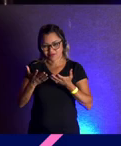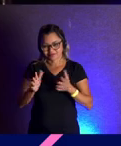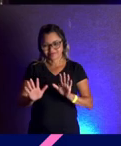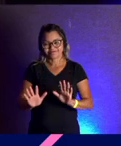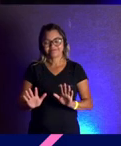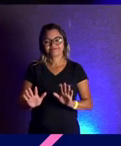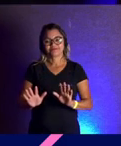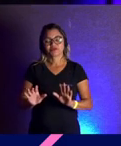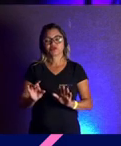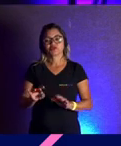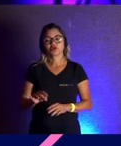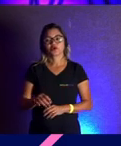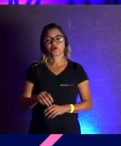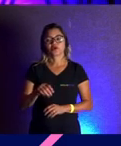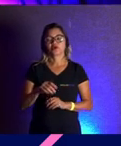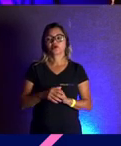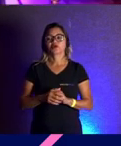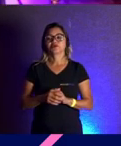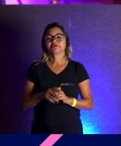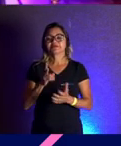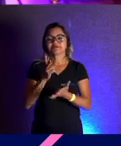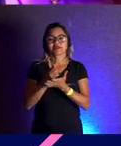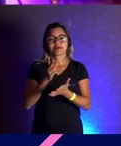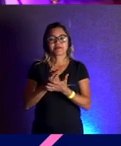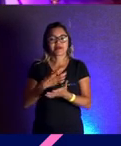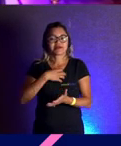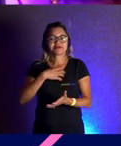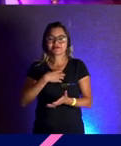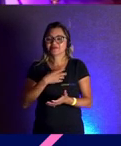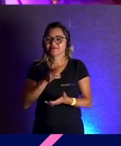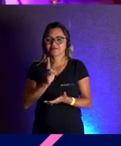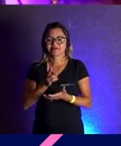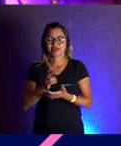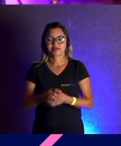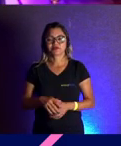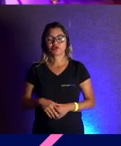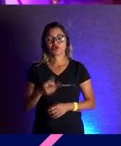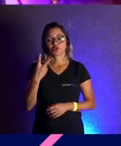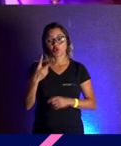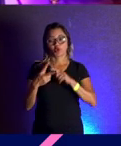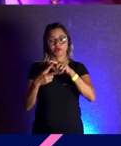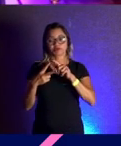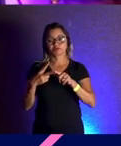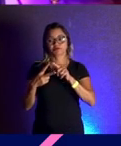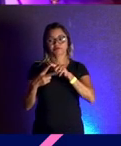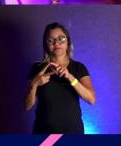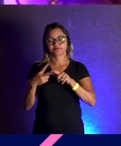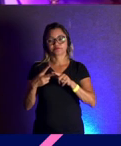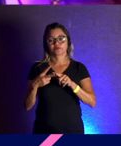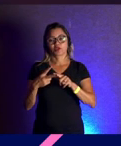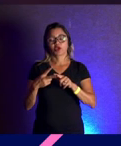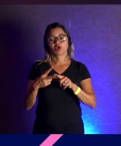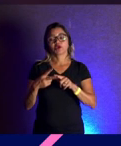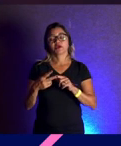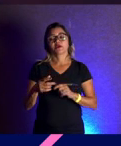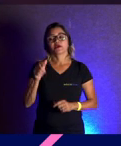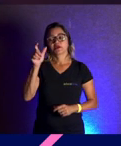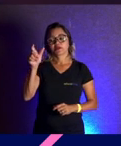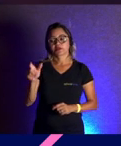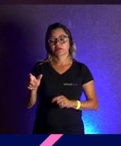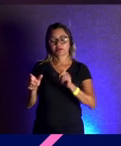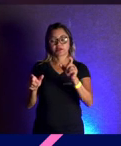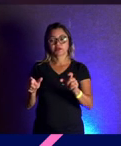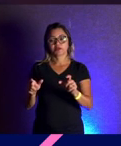So in the future, I hope we'll get one. So you have two sexes in your data set, and you can look at the census and say,